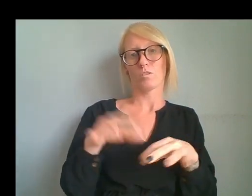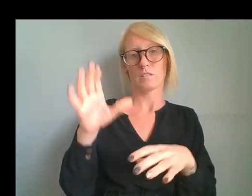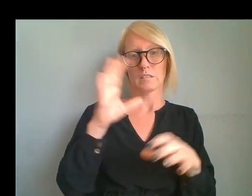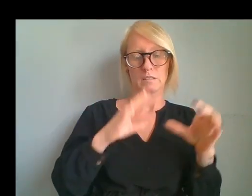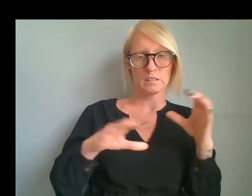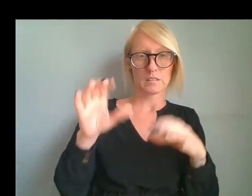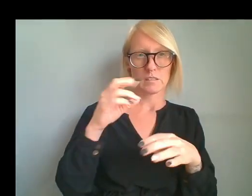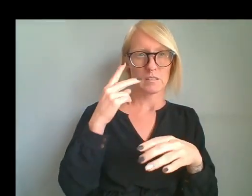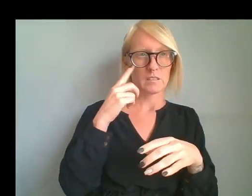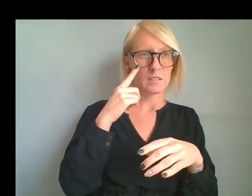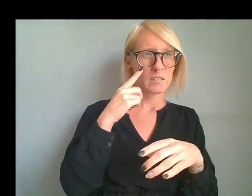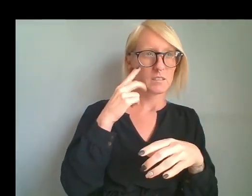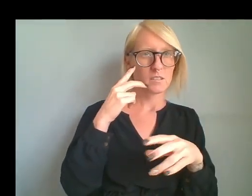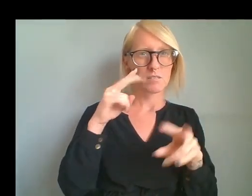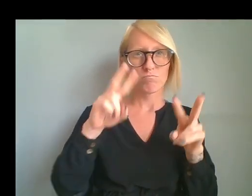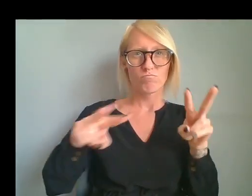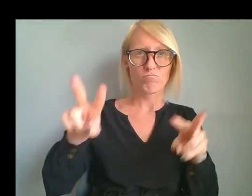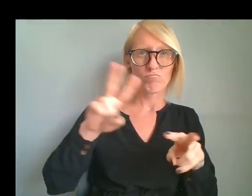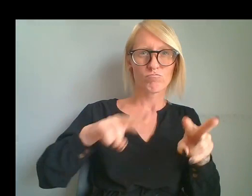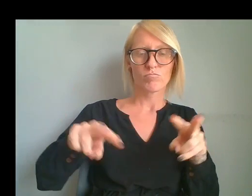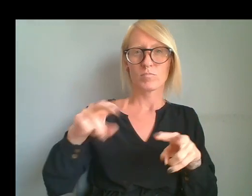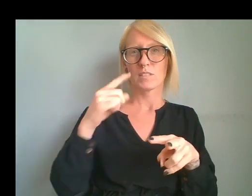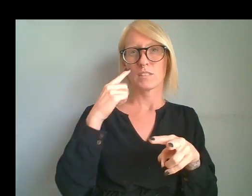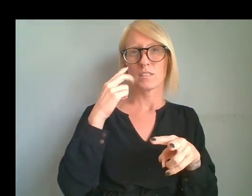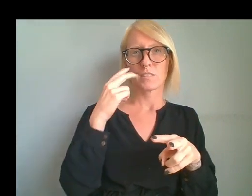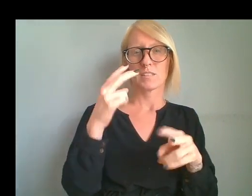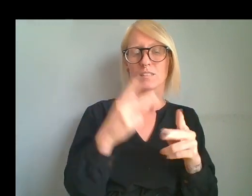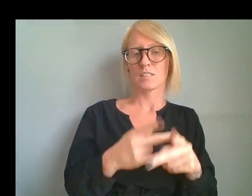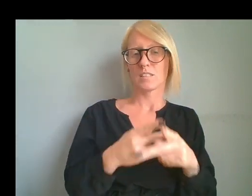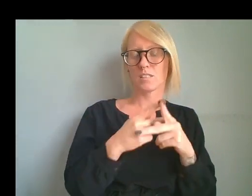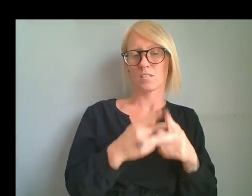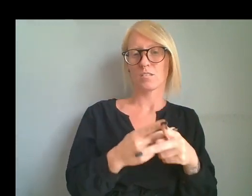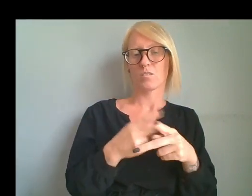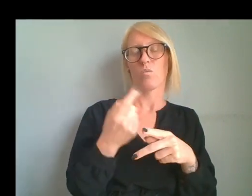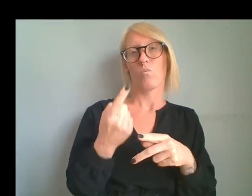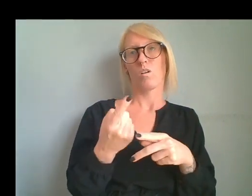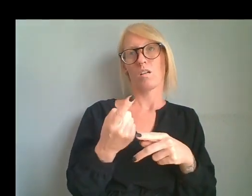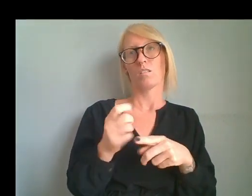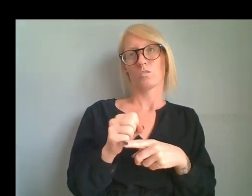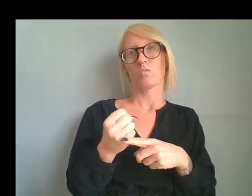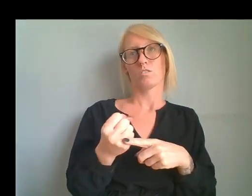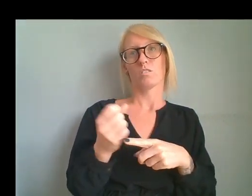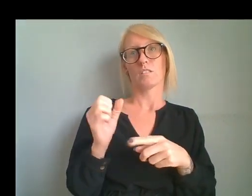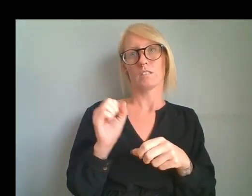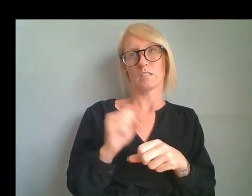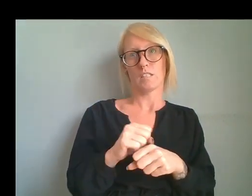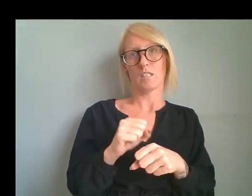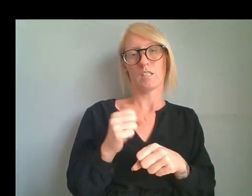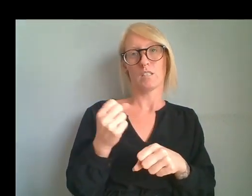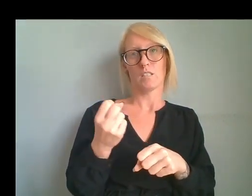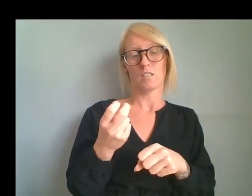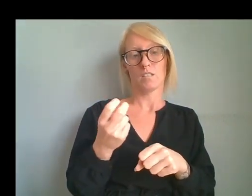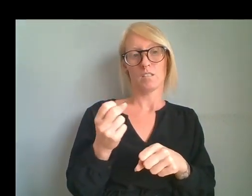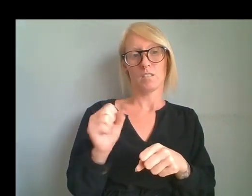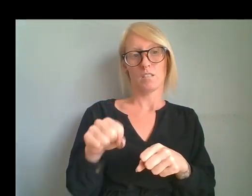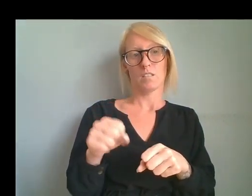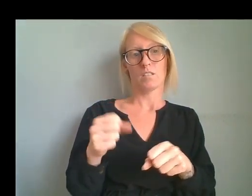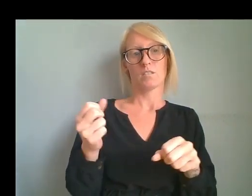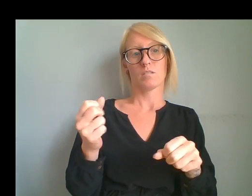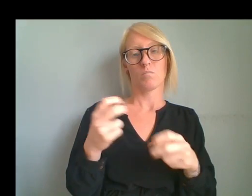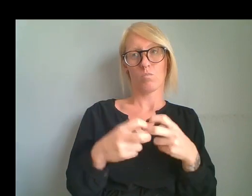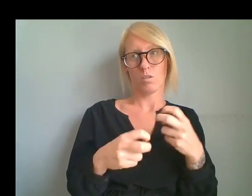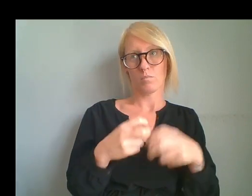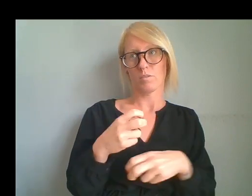are spamming. But so that's only been one case where I've had a little bit of a problem. You can also report them.